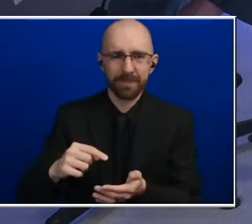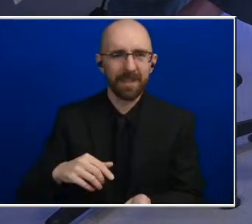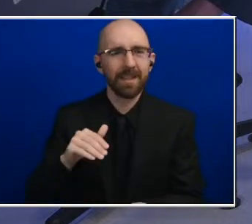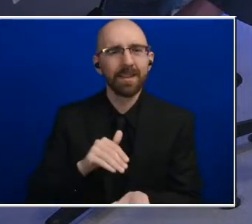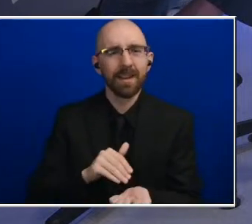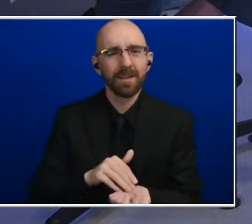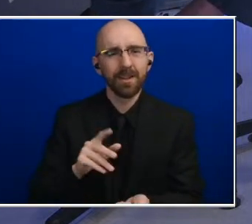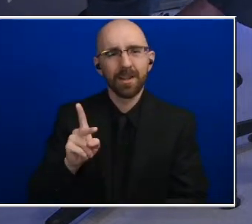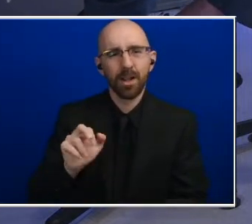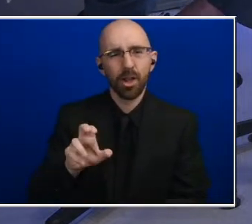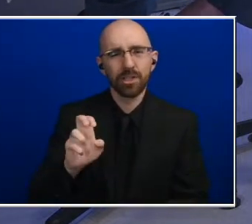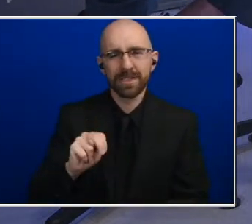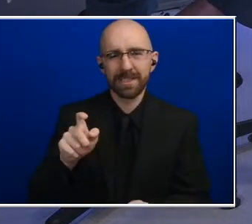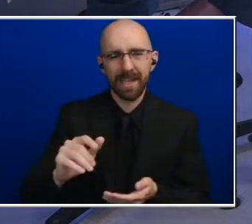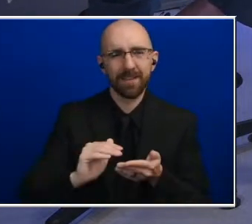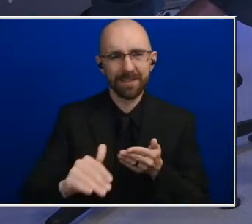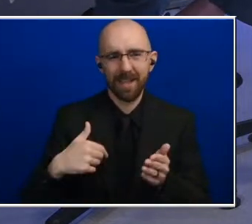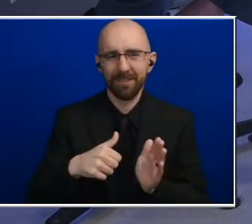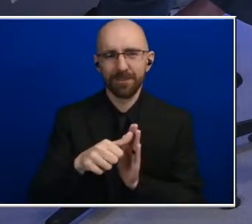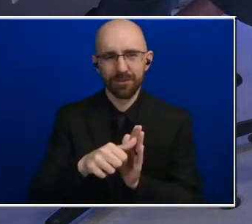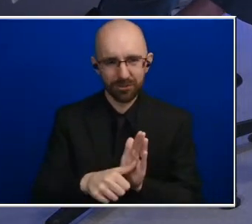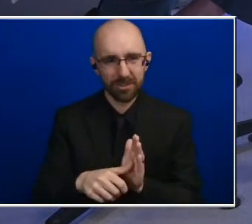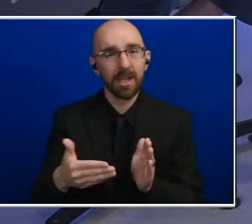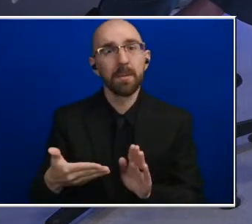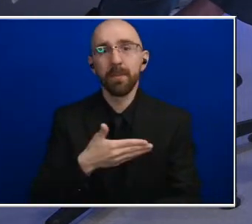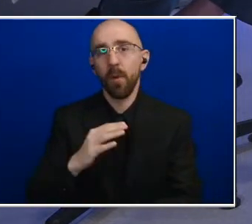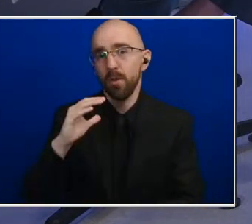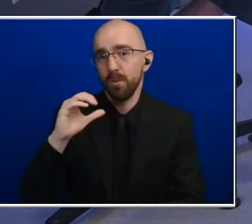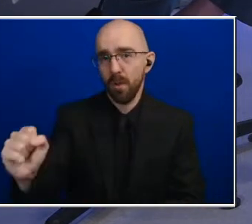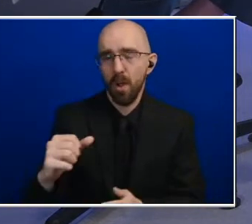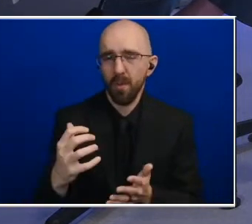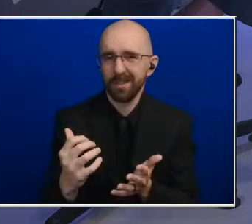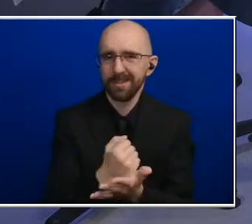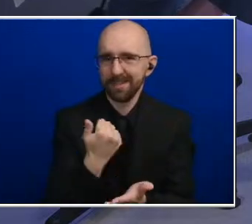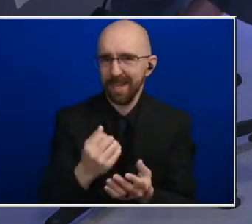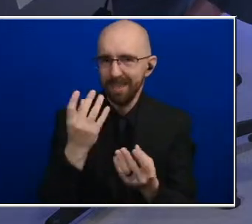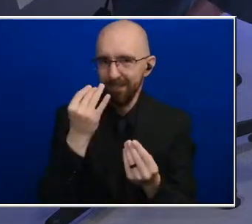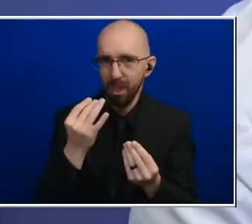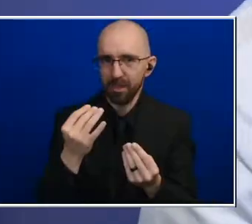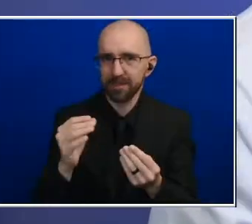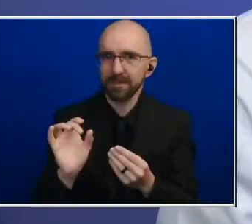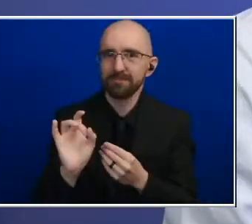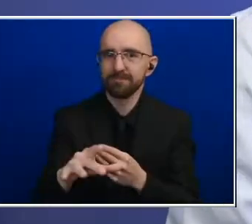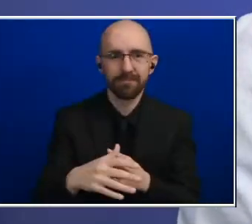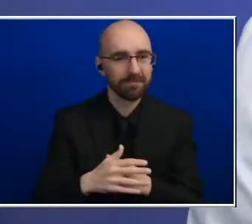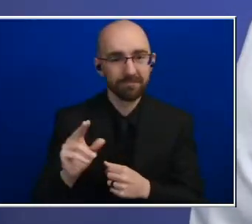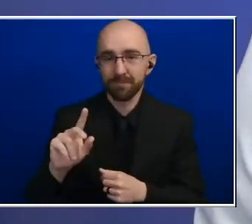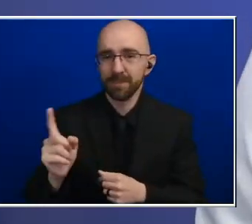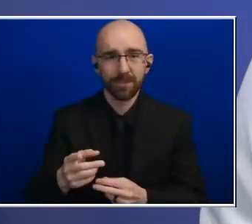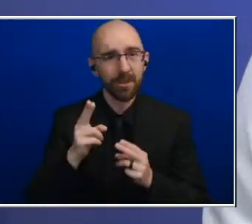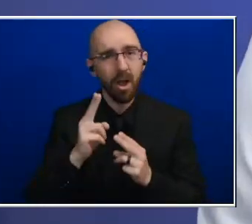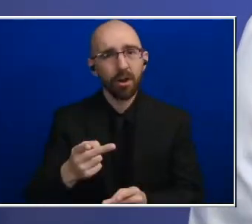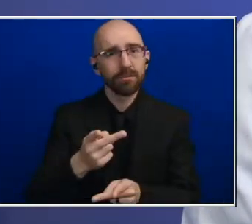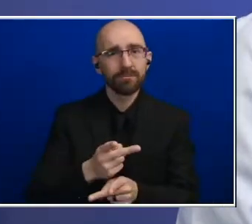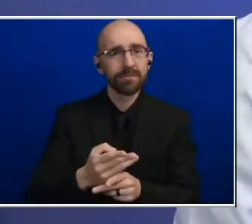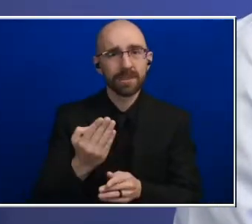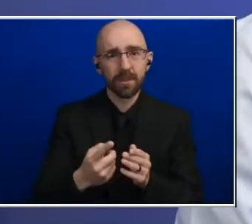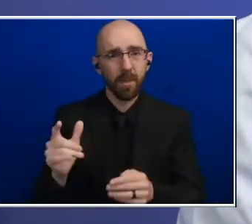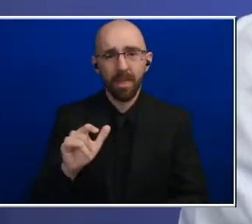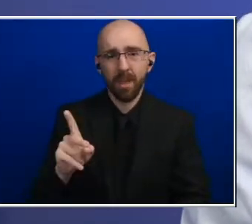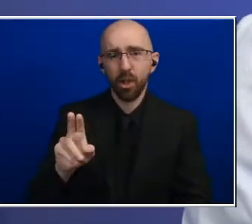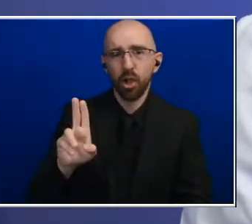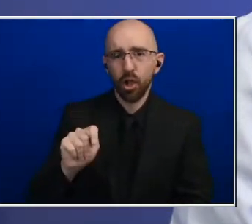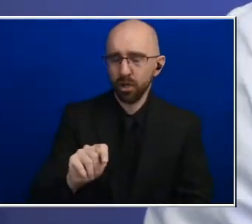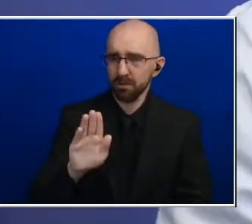some surgery to get to. Before you go, any thoughts? Final thoughts? No, it's just an honor to take care of someone like Curt. You know, him and his family are just